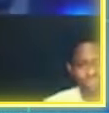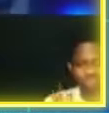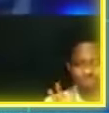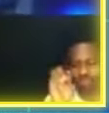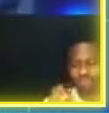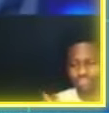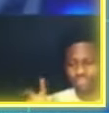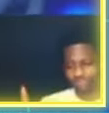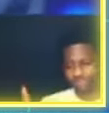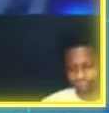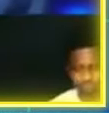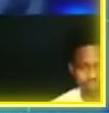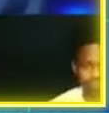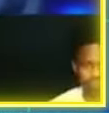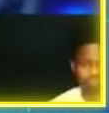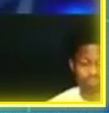I care very little